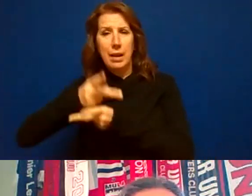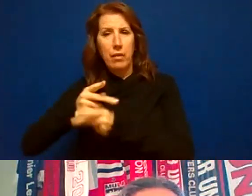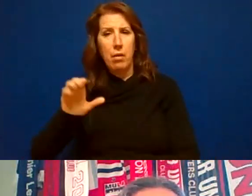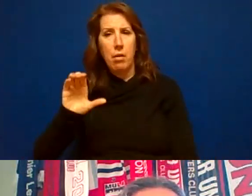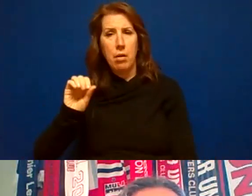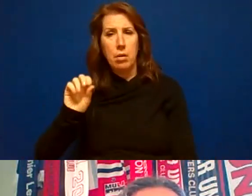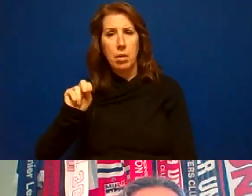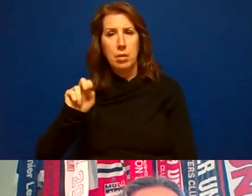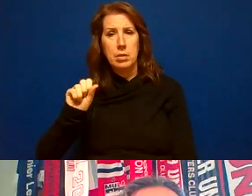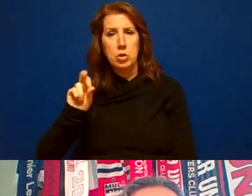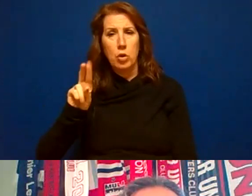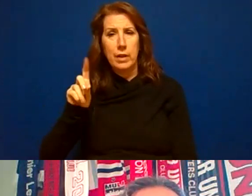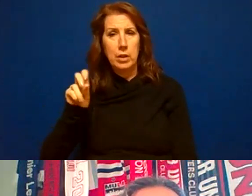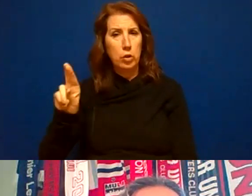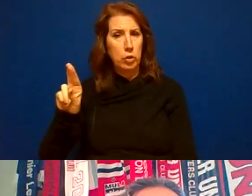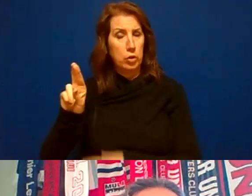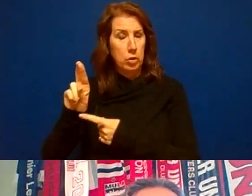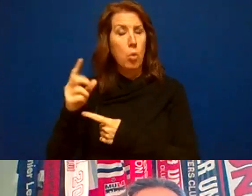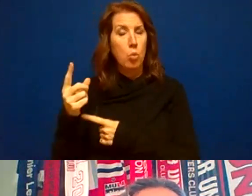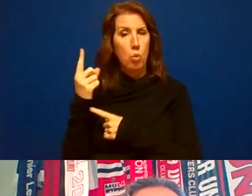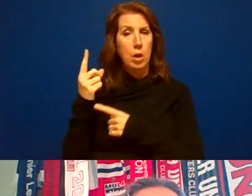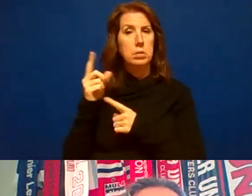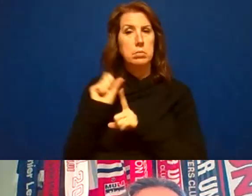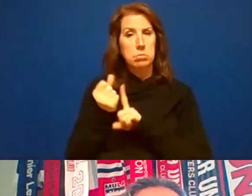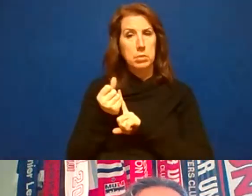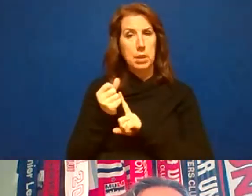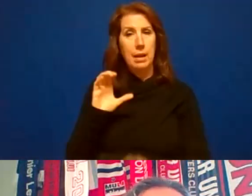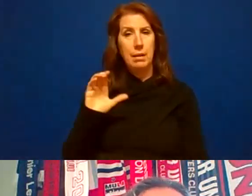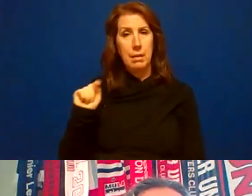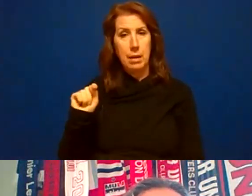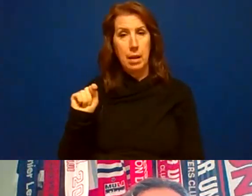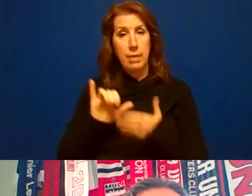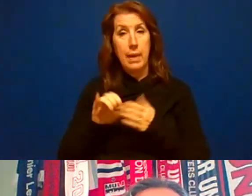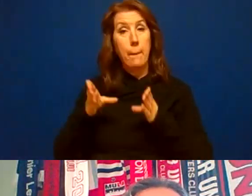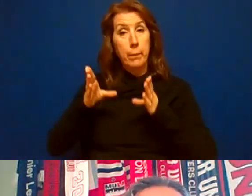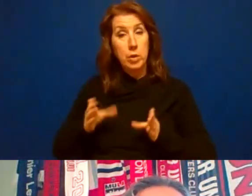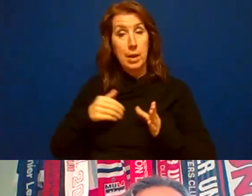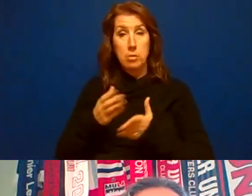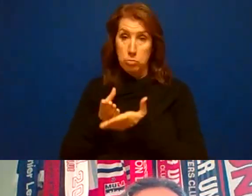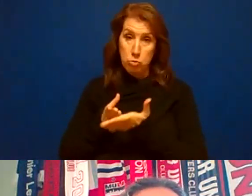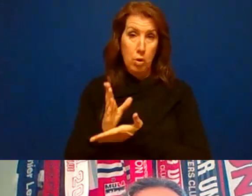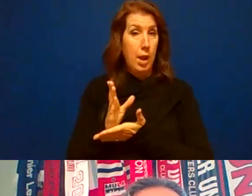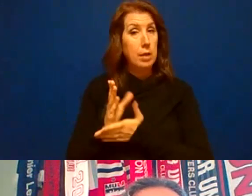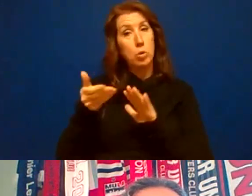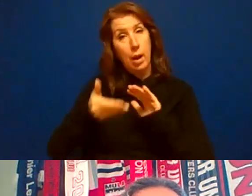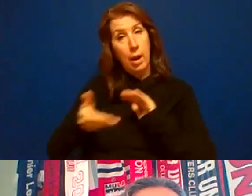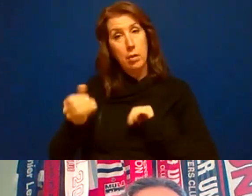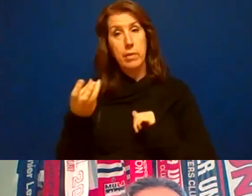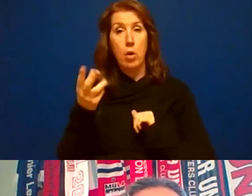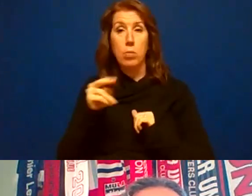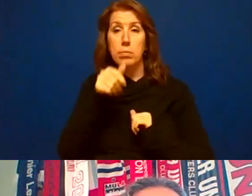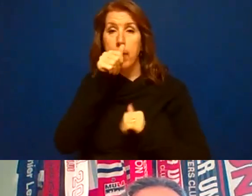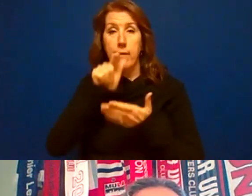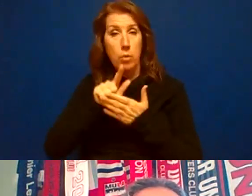we have a court case in Connecticut that says the individual has the right to get their own lawyer and to get their own